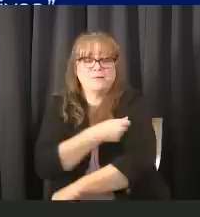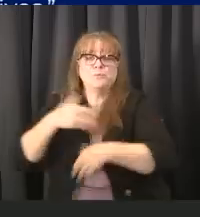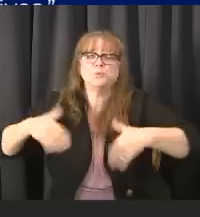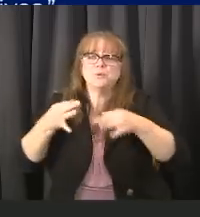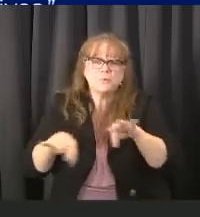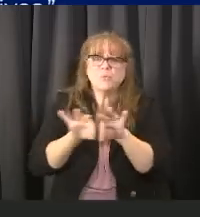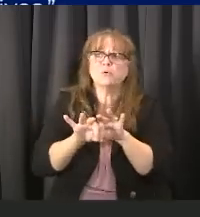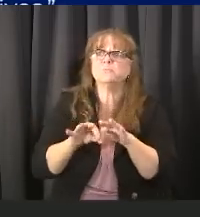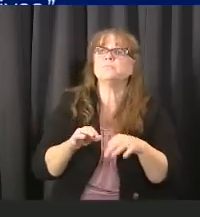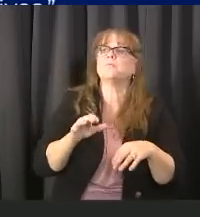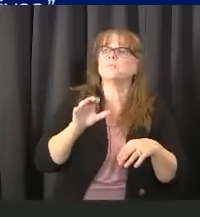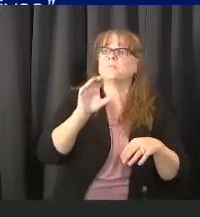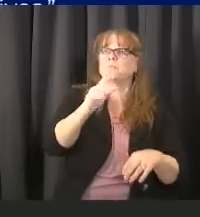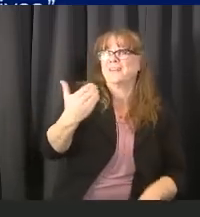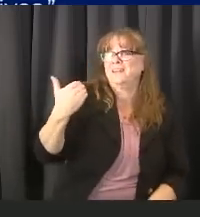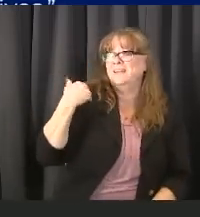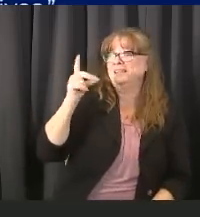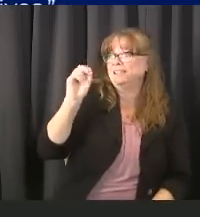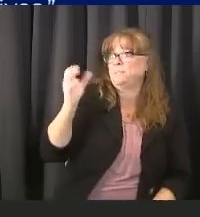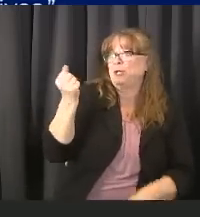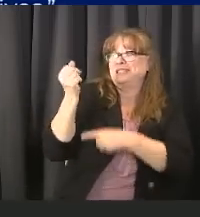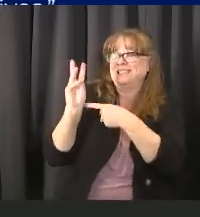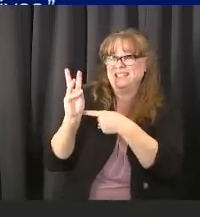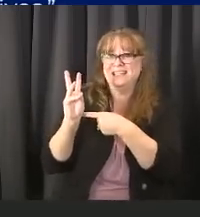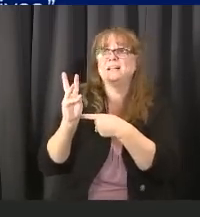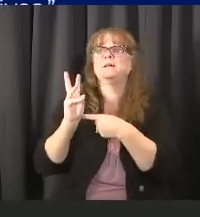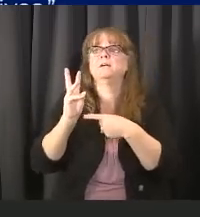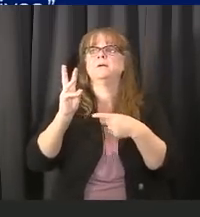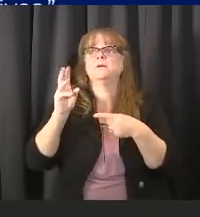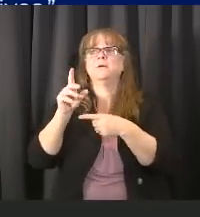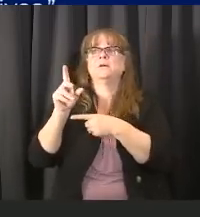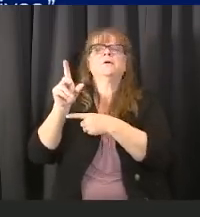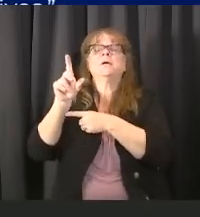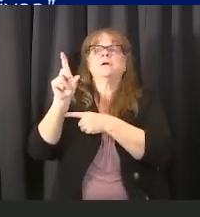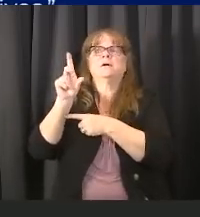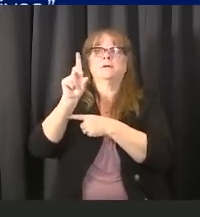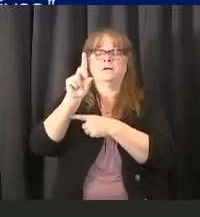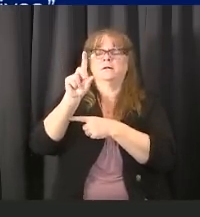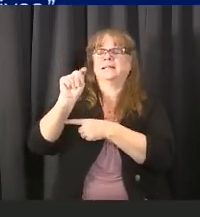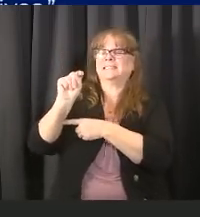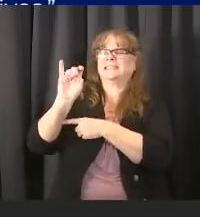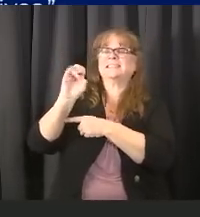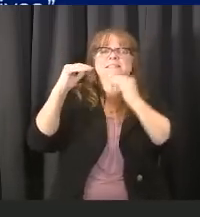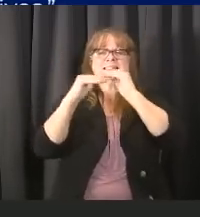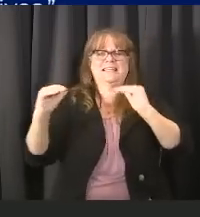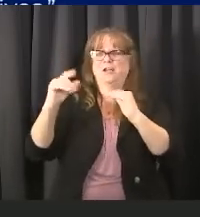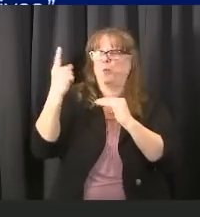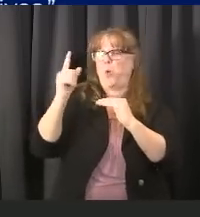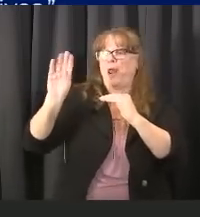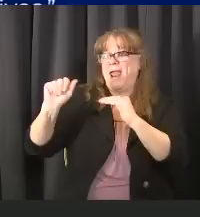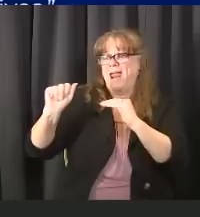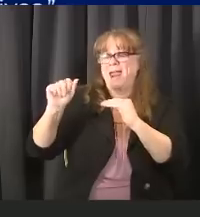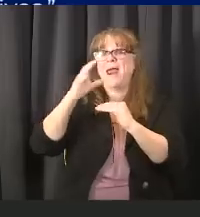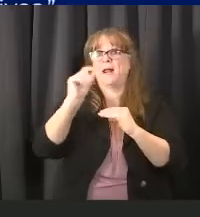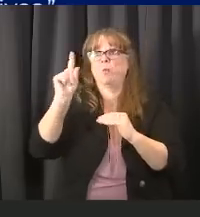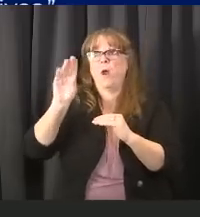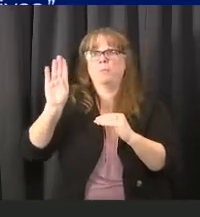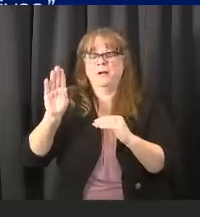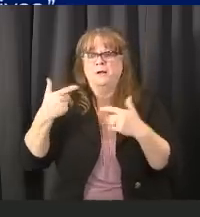Tier 1A and then eventually to the Tier 1B healthcare workers. I received my vaccination on Friday. We've administered